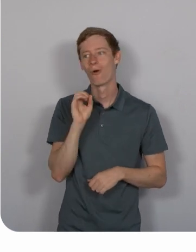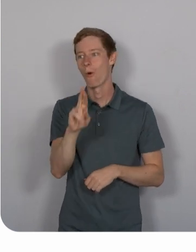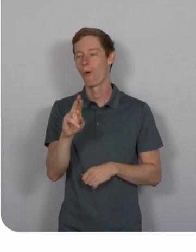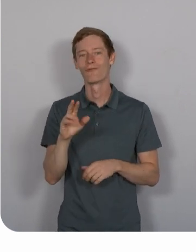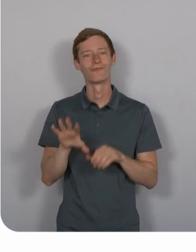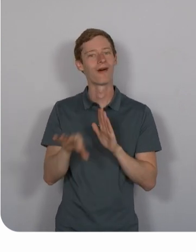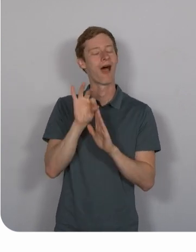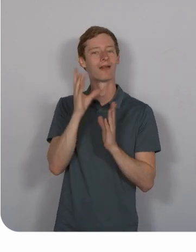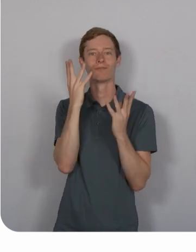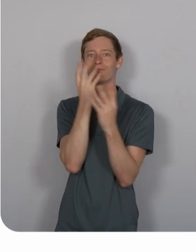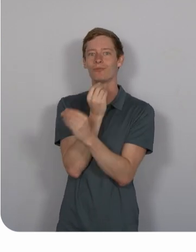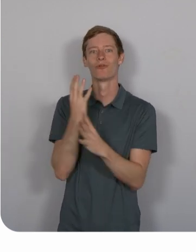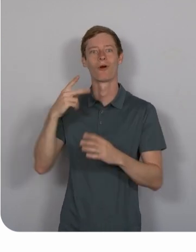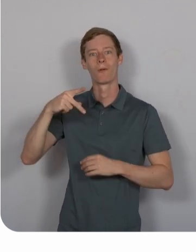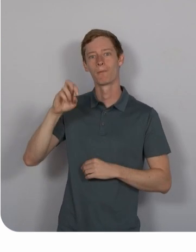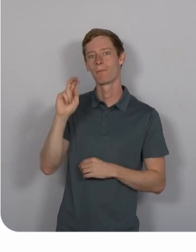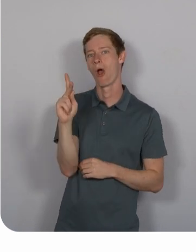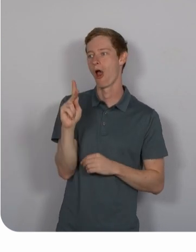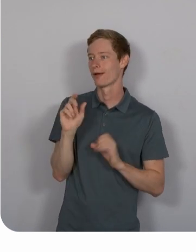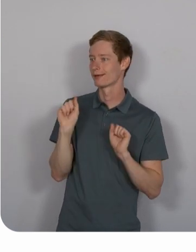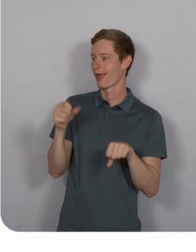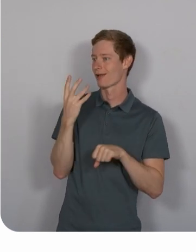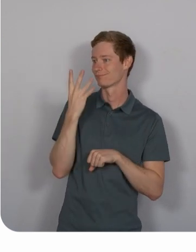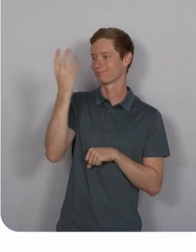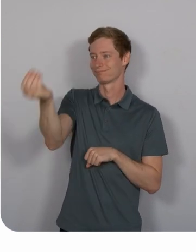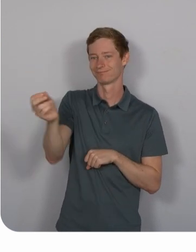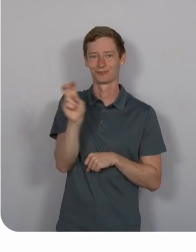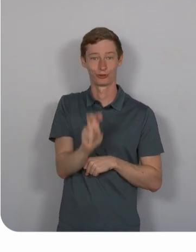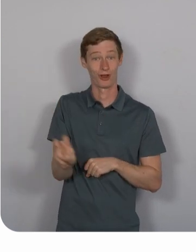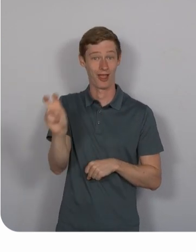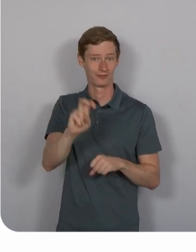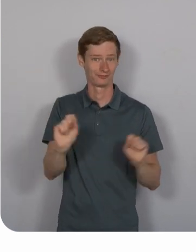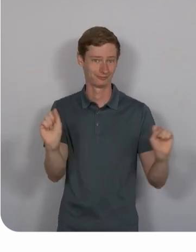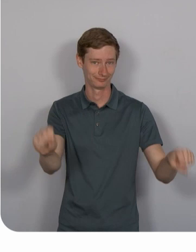or beautiful spot to take the kids. So